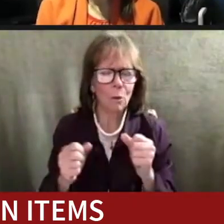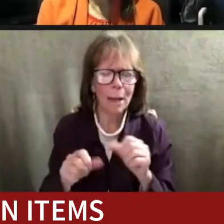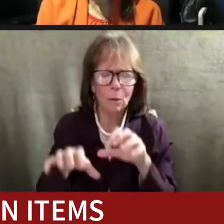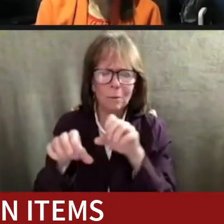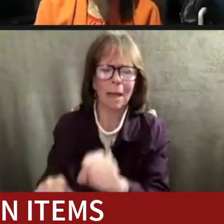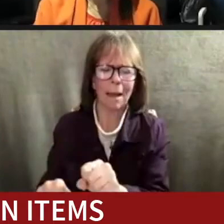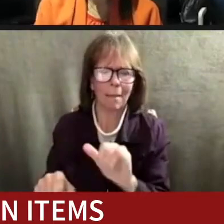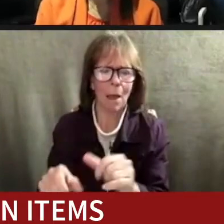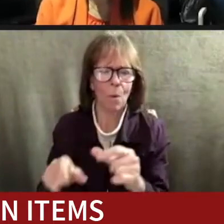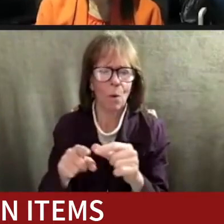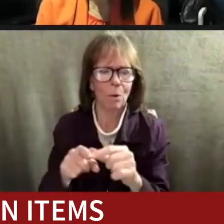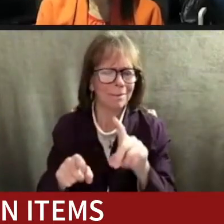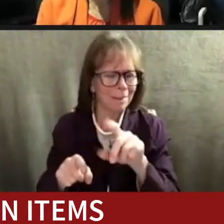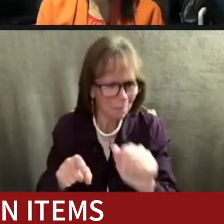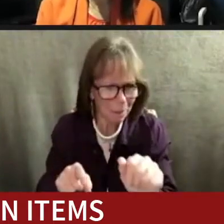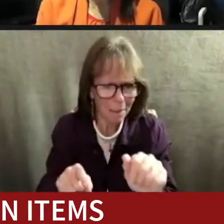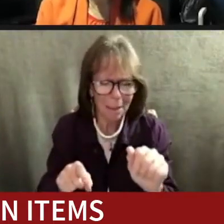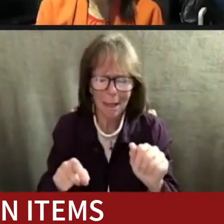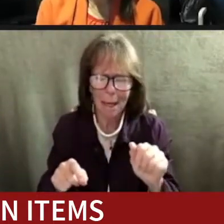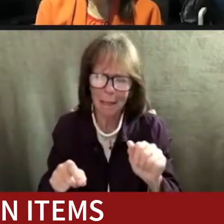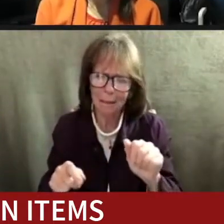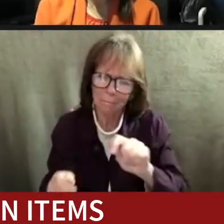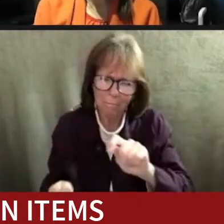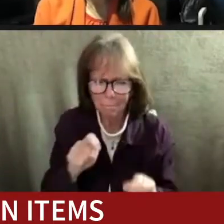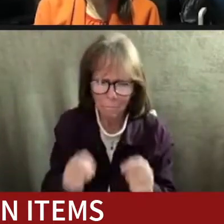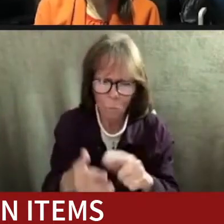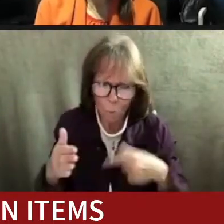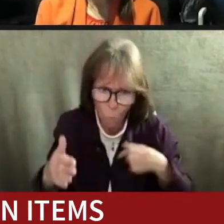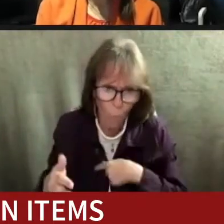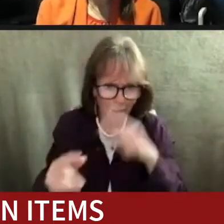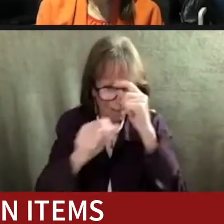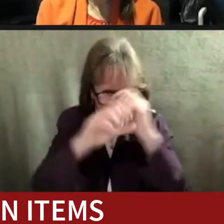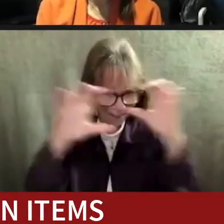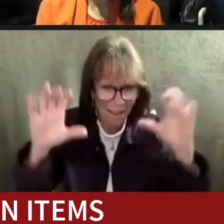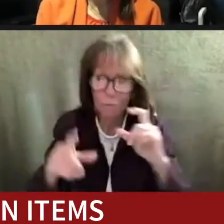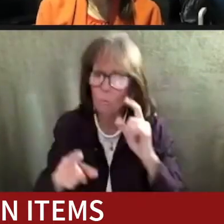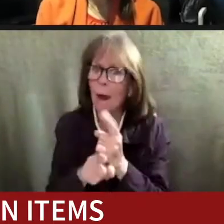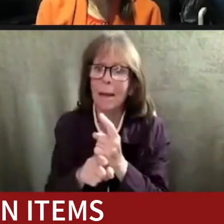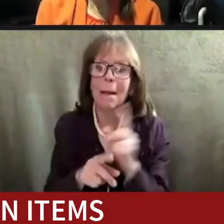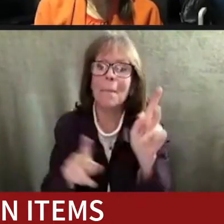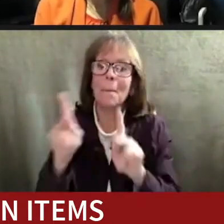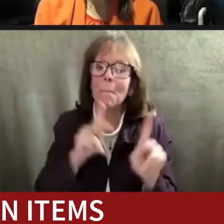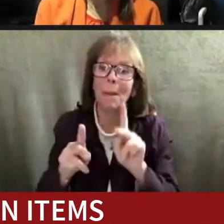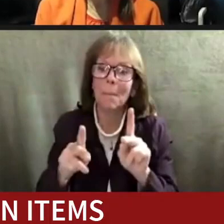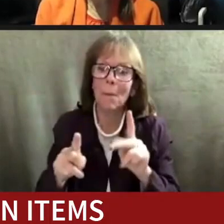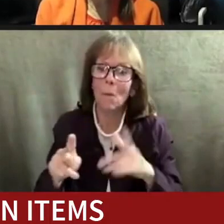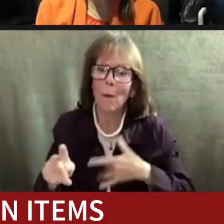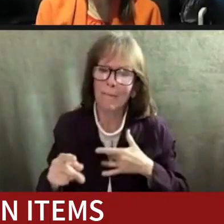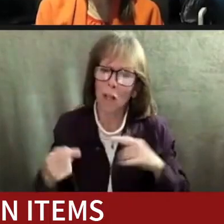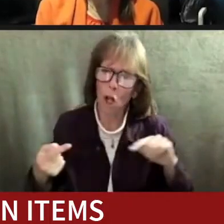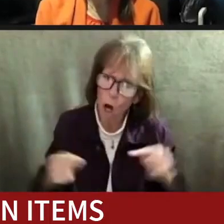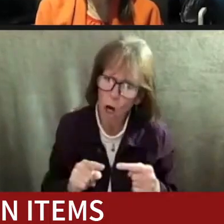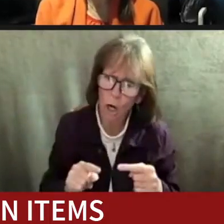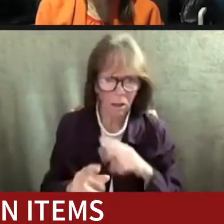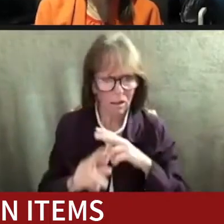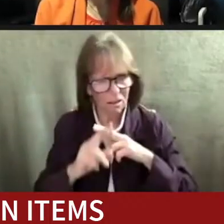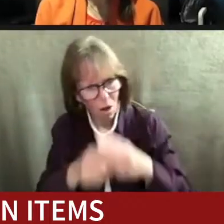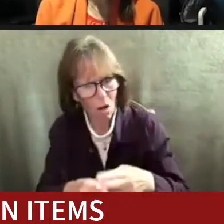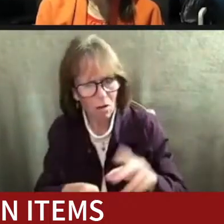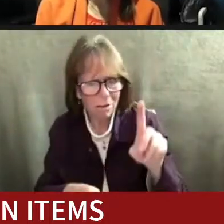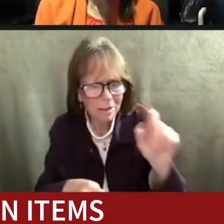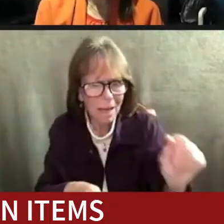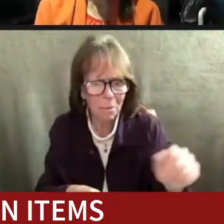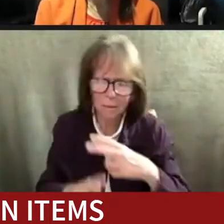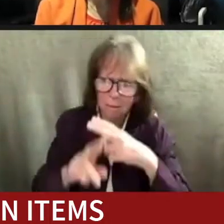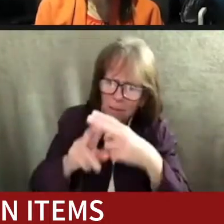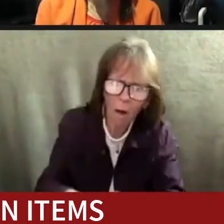trying to think about, and related to what you're saying, the hurt that people have felt from being called disabled or being called other things related